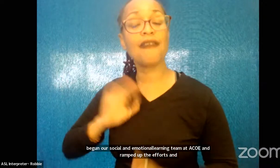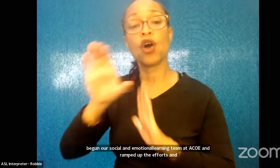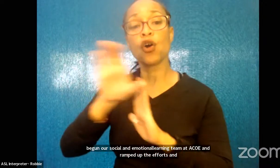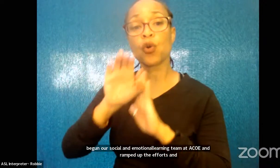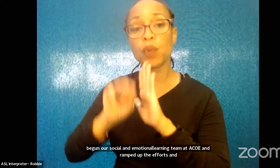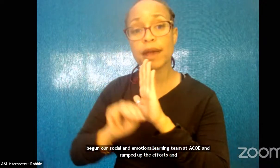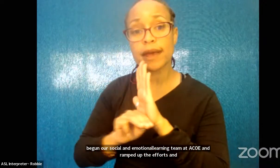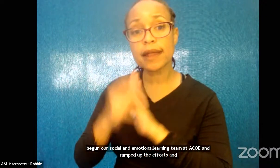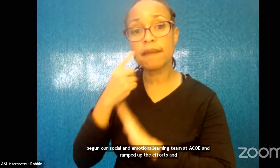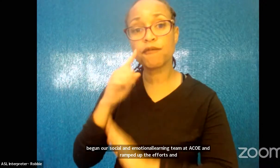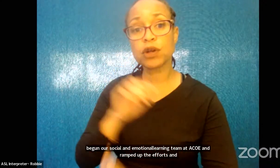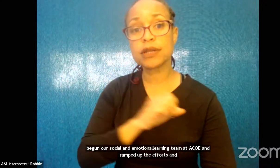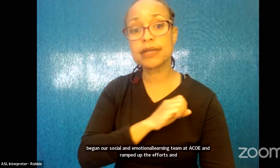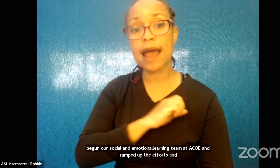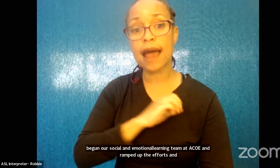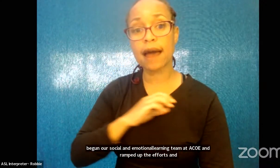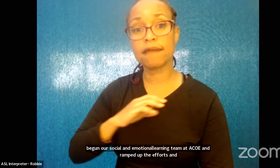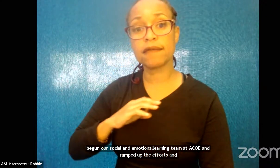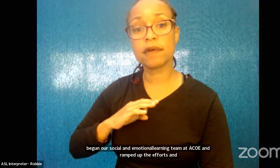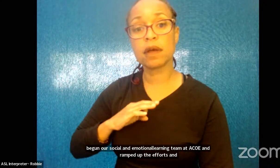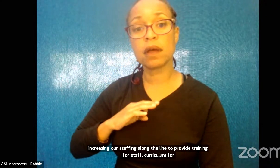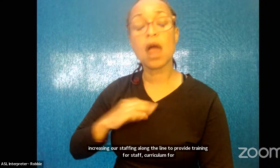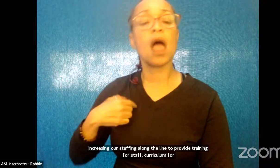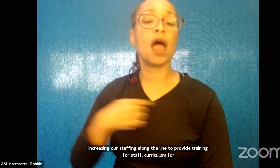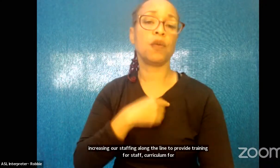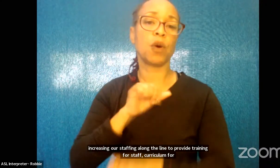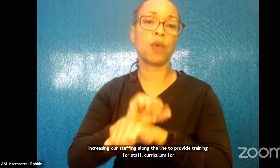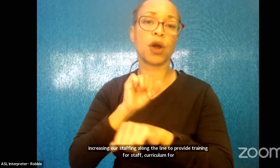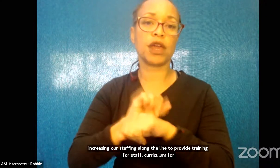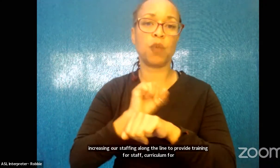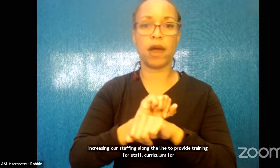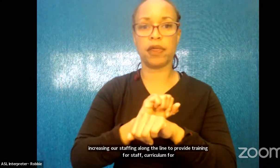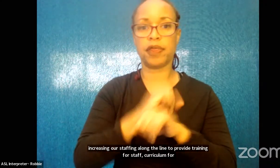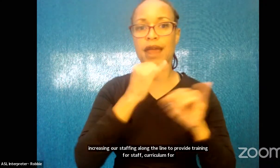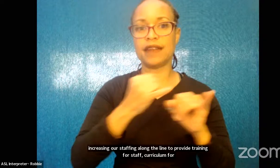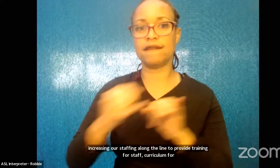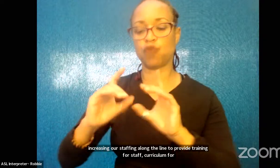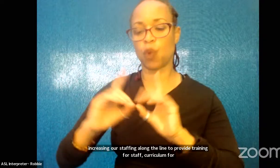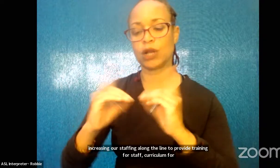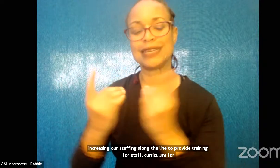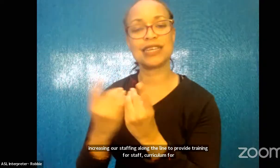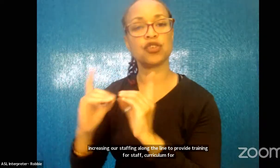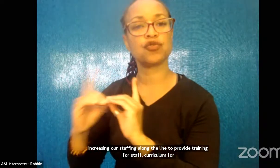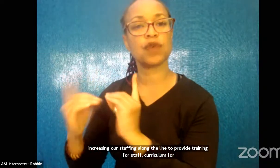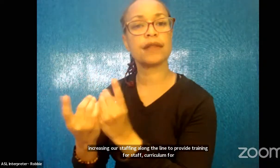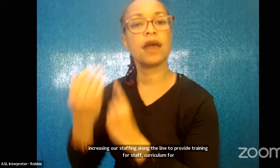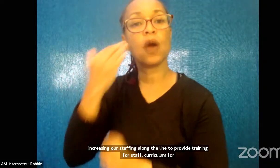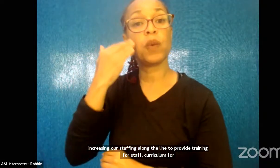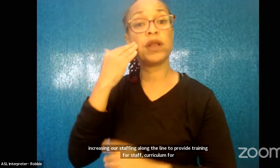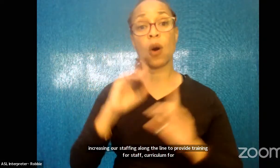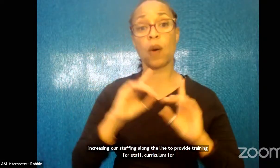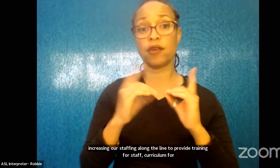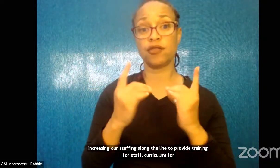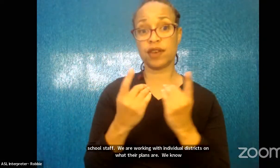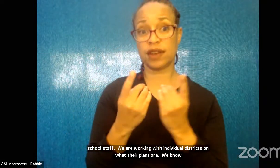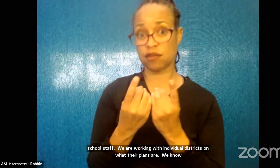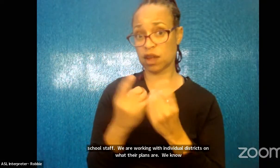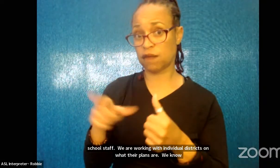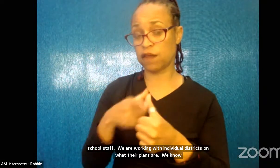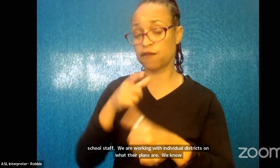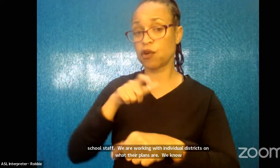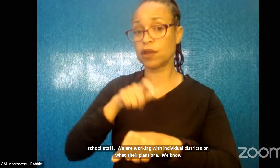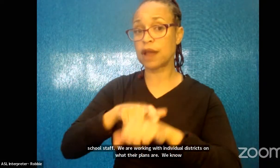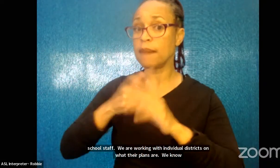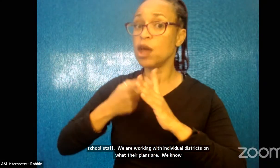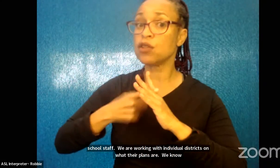staff. We are working with individual districts on what their plans are. We know that some of our districts are for the first time ramping up